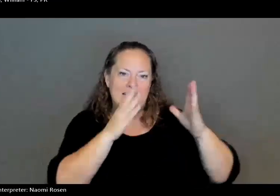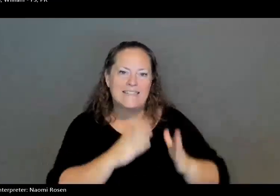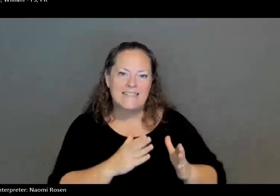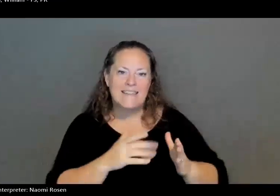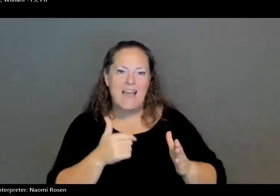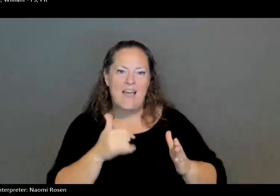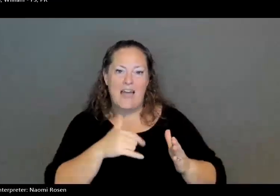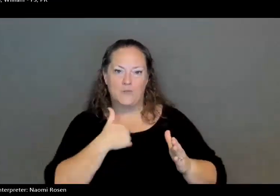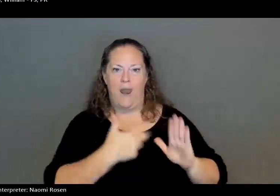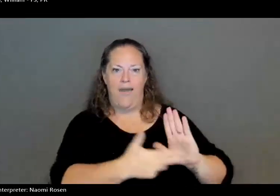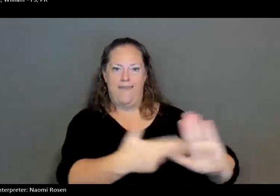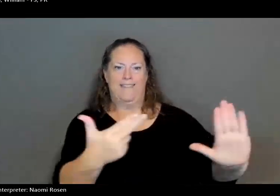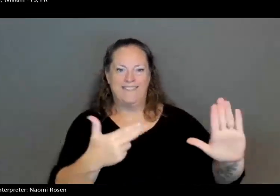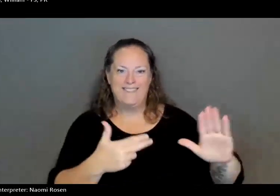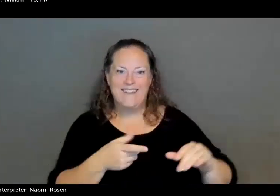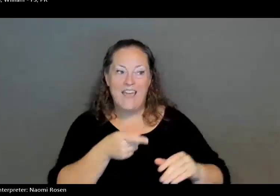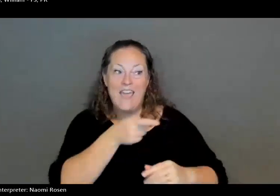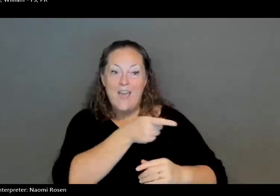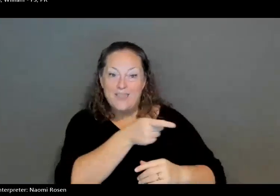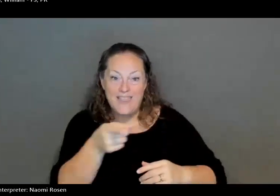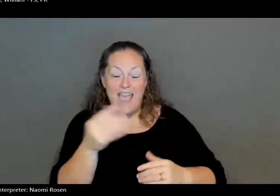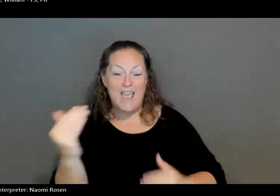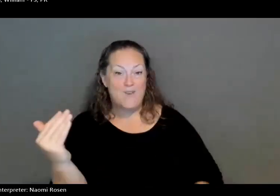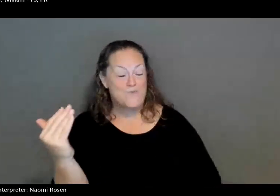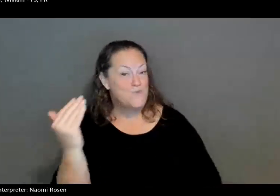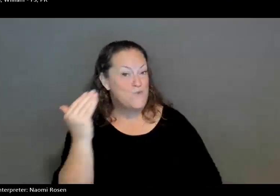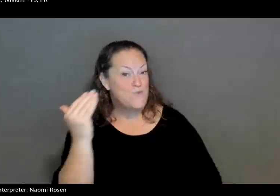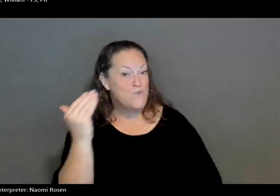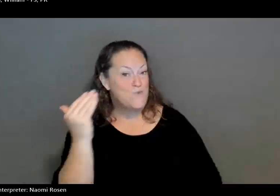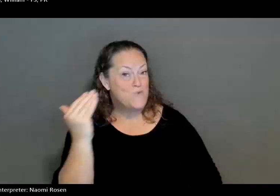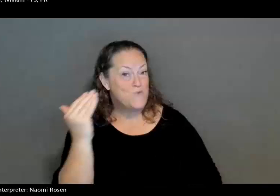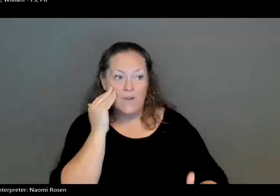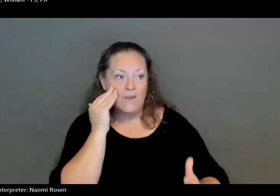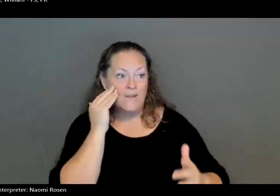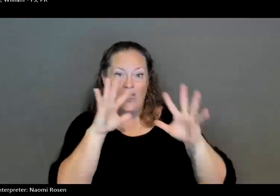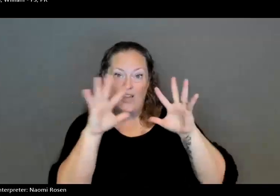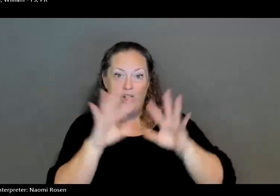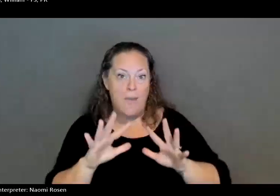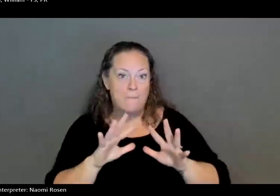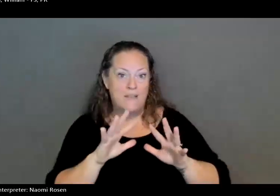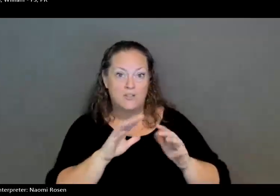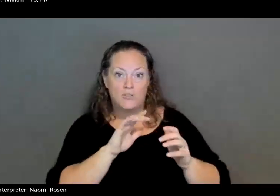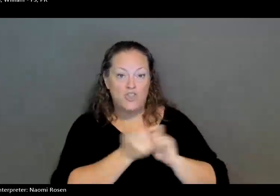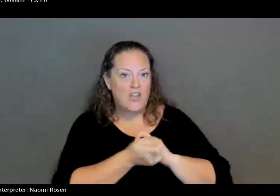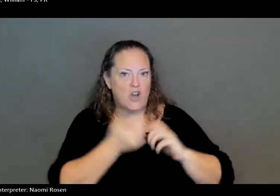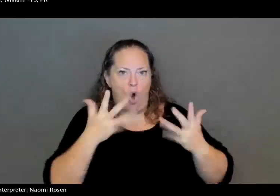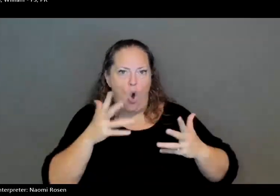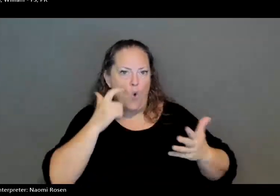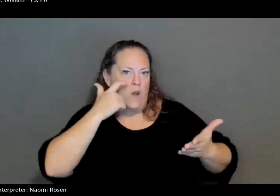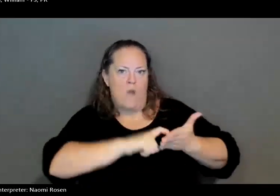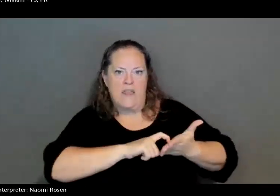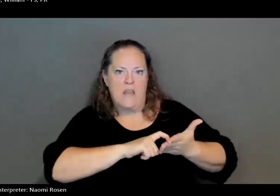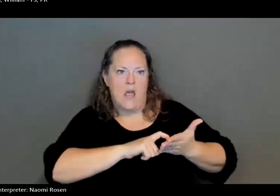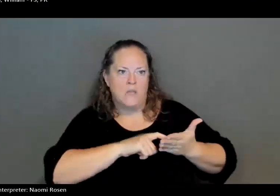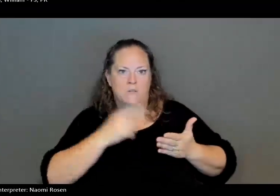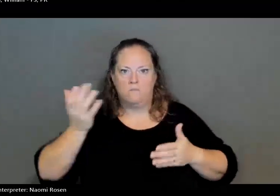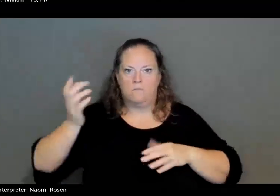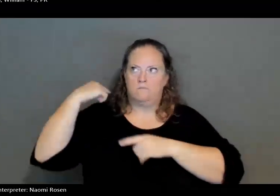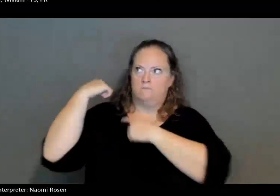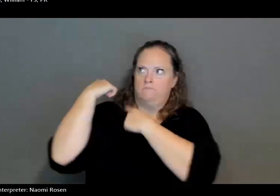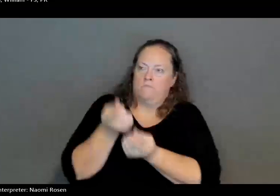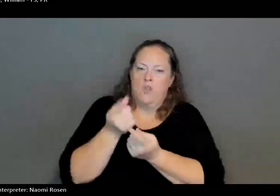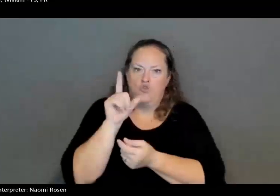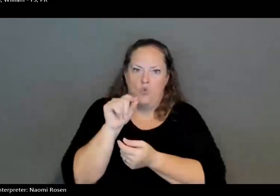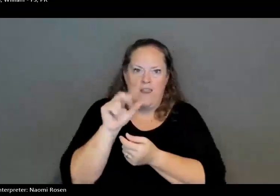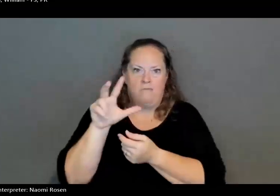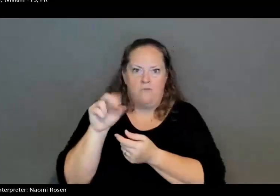them. They know how the climate has changed for the past 20, 30, 40 years, and